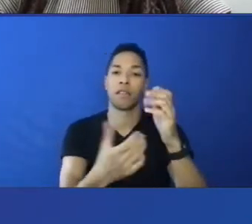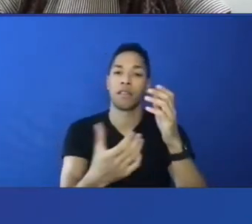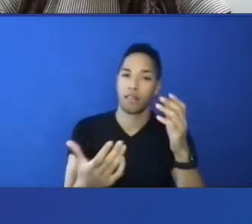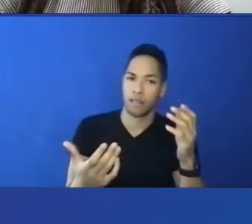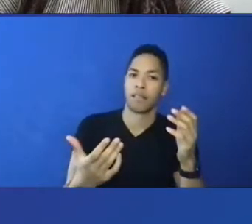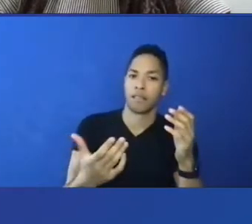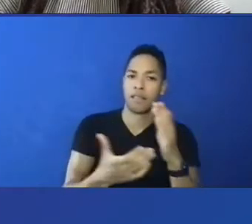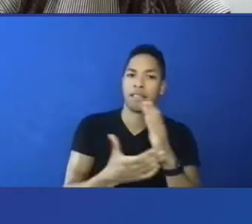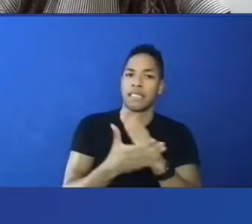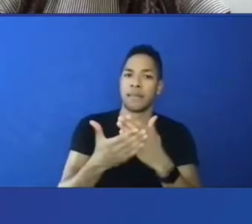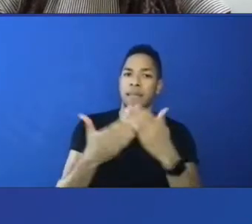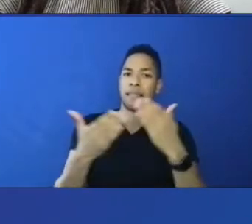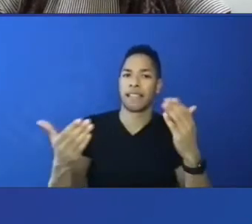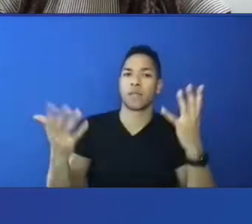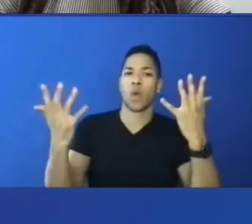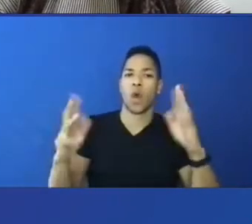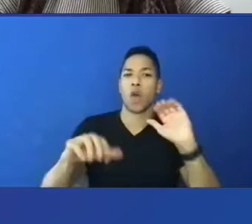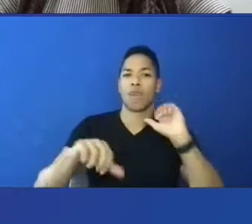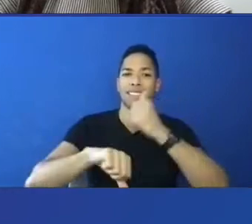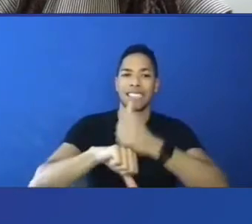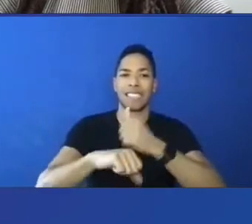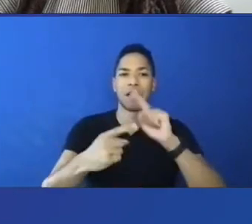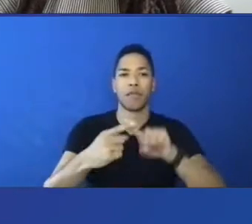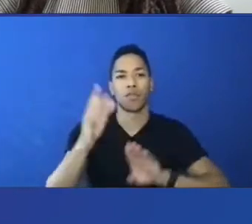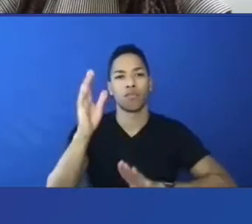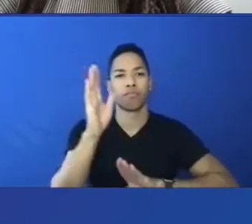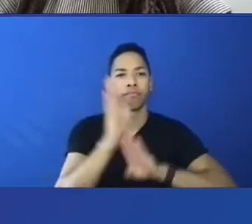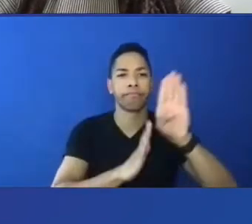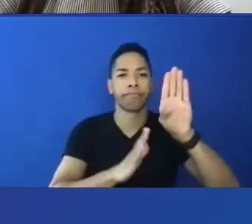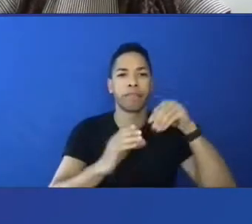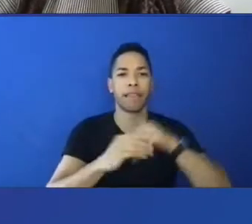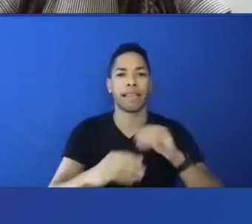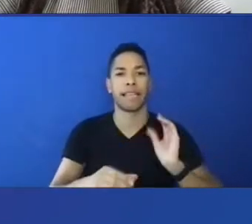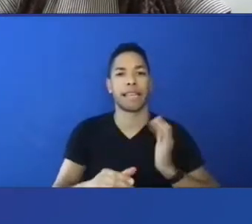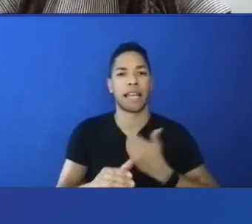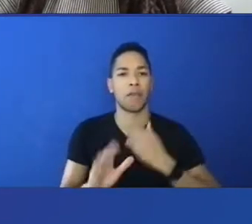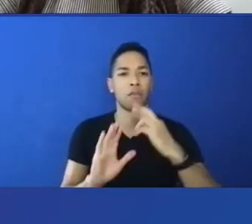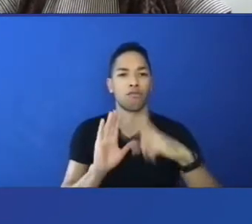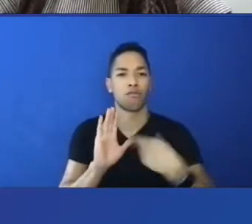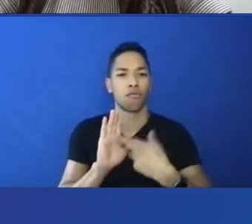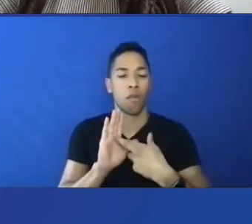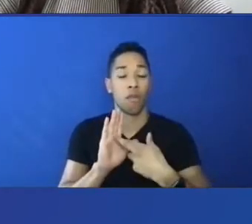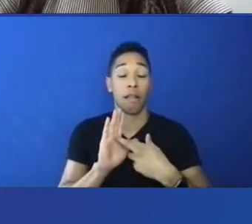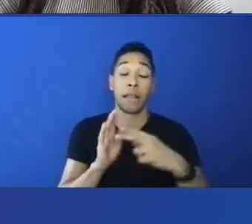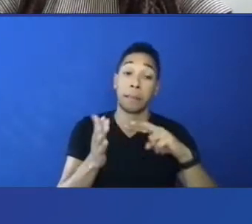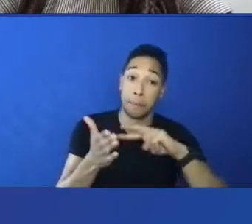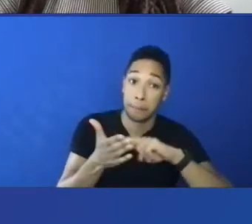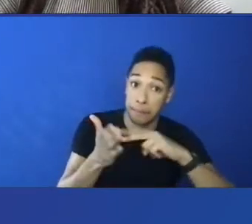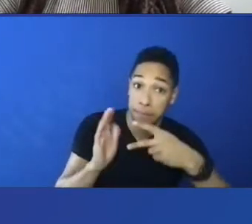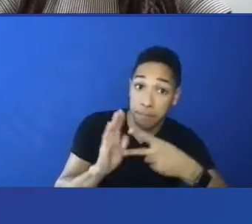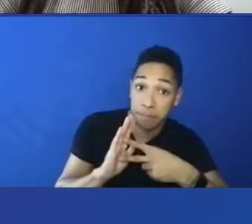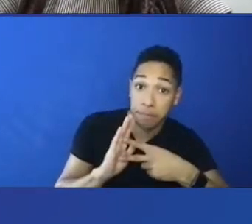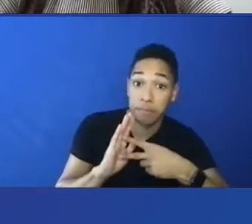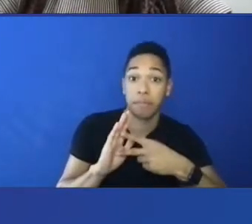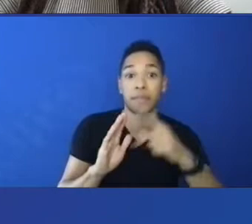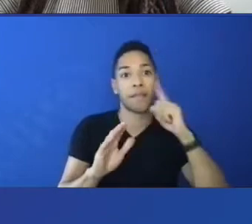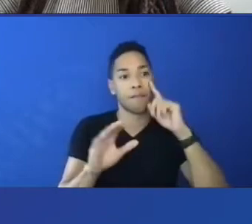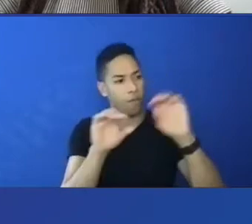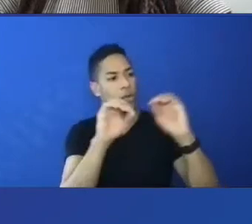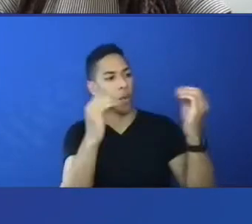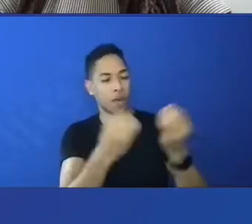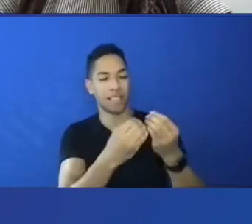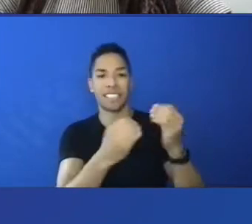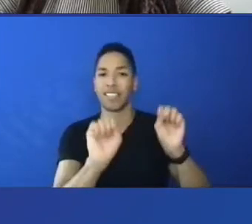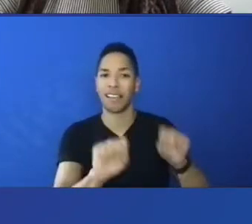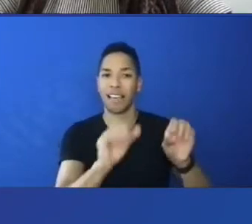set up for us to kind of thrive in this role and therefore for the organization to thrive.